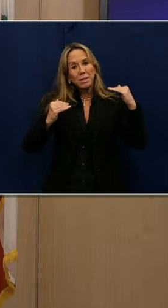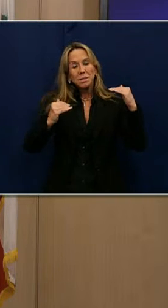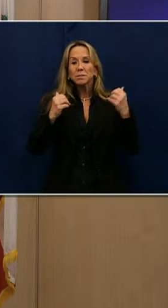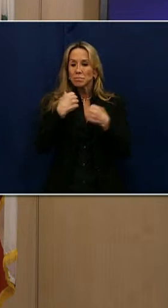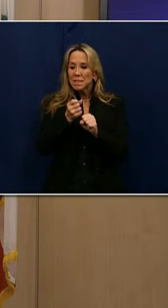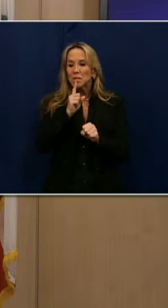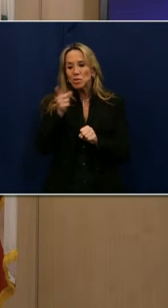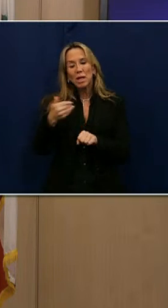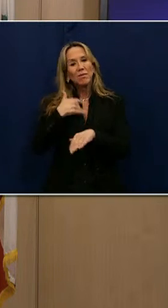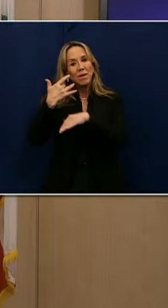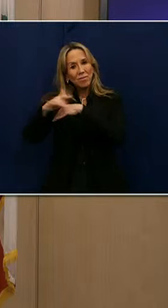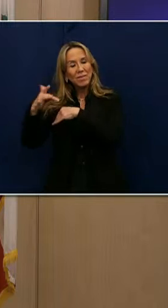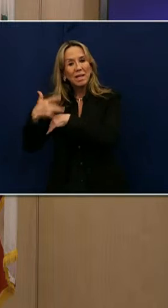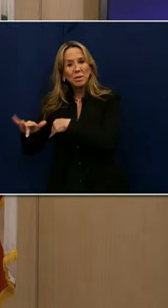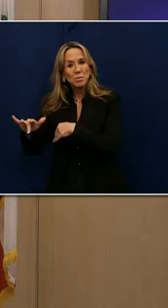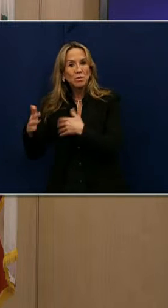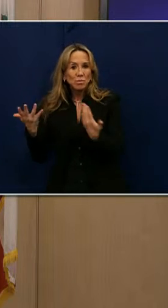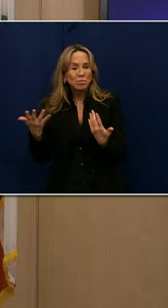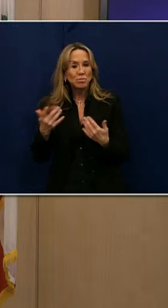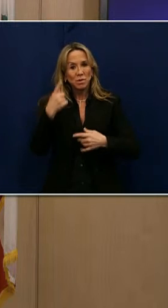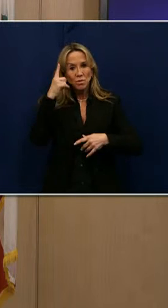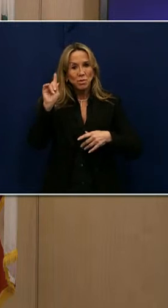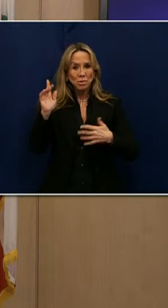bed availability in their systems.